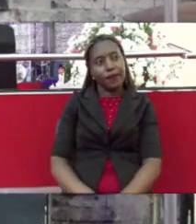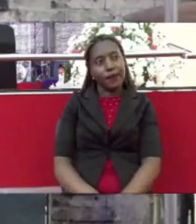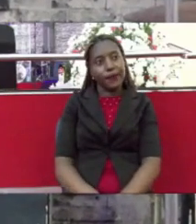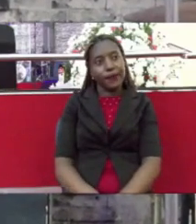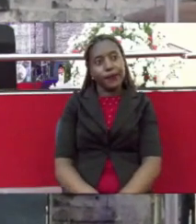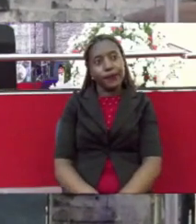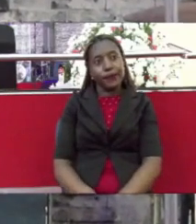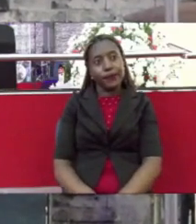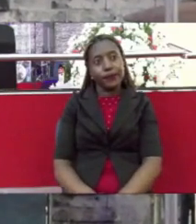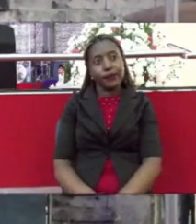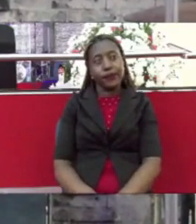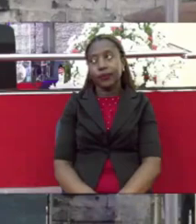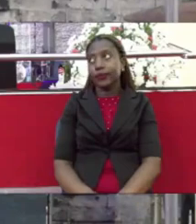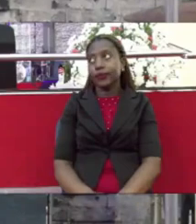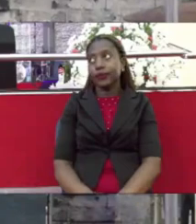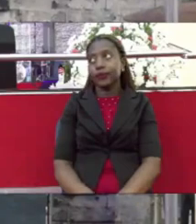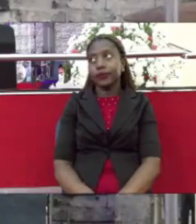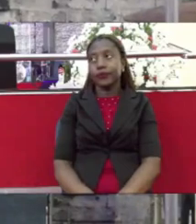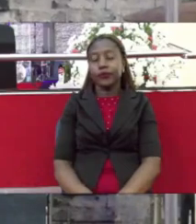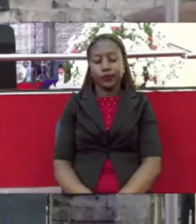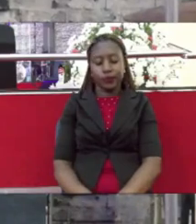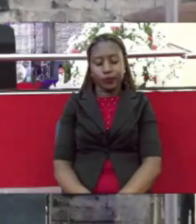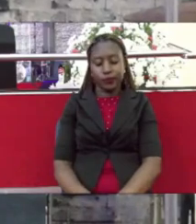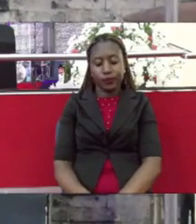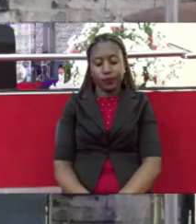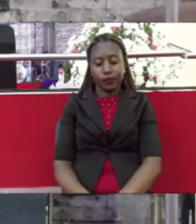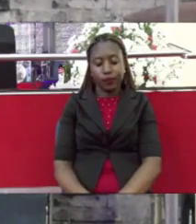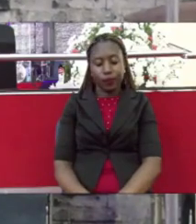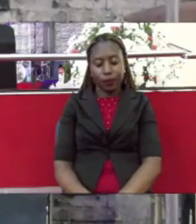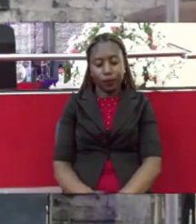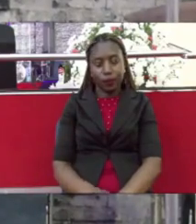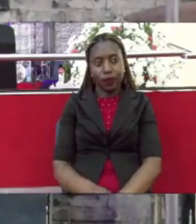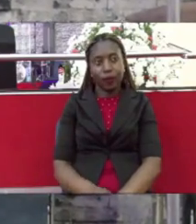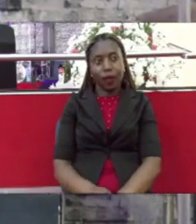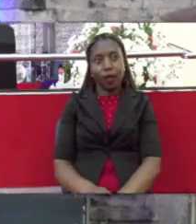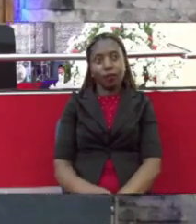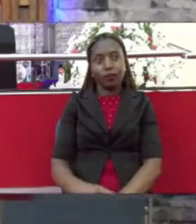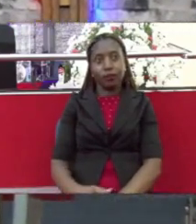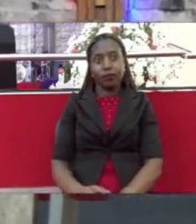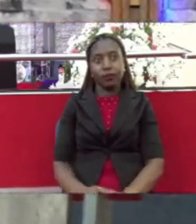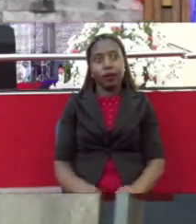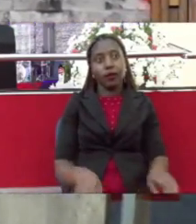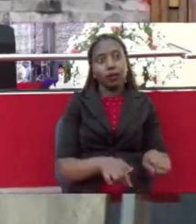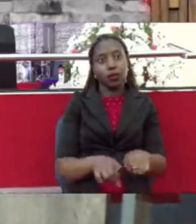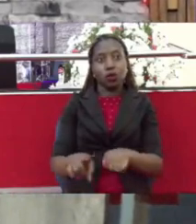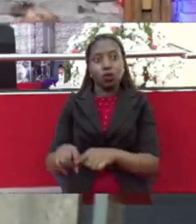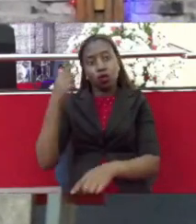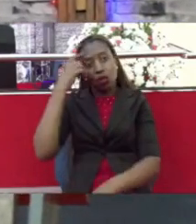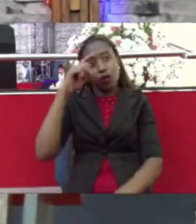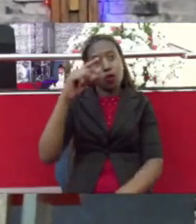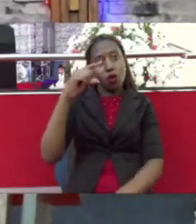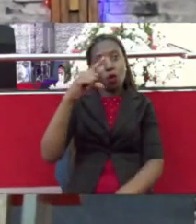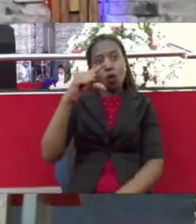finyiliwa chini ama iliyo angamizwa. Even for gold. Hata kwa mbuzi. Gold.